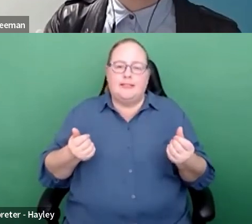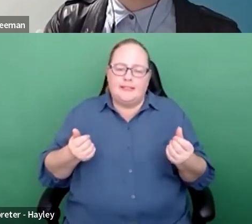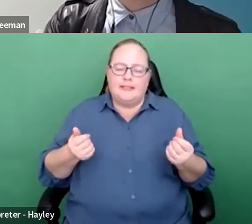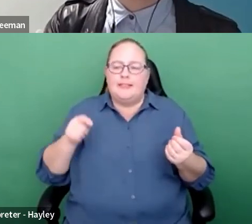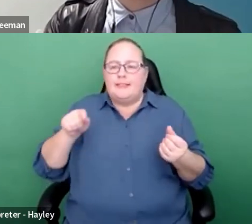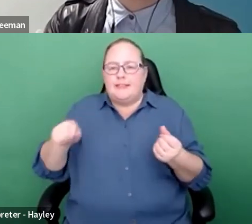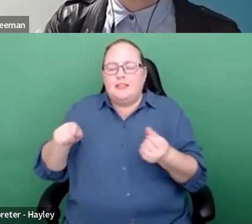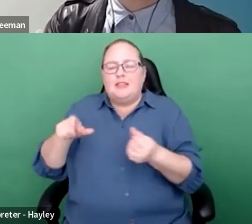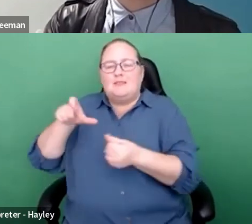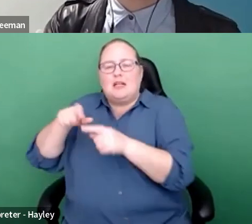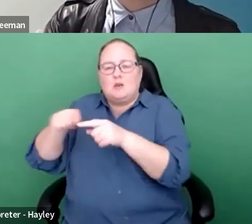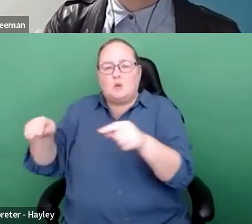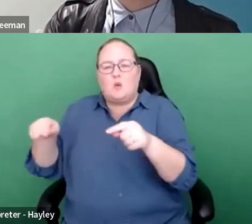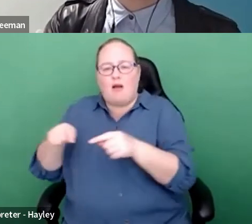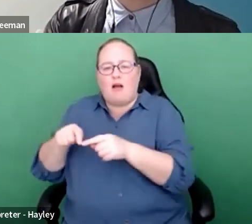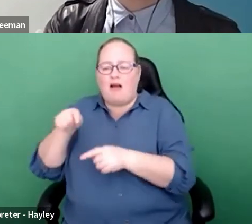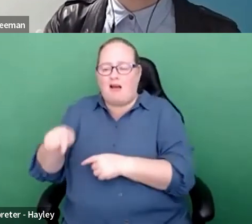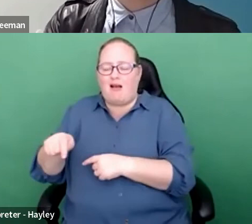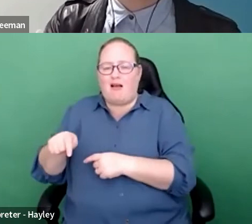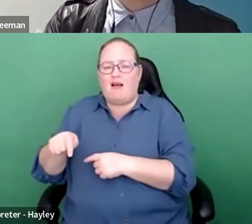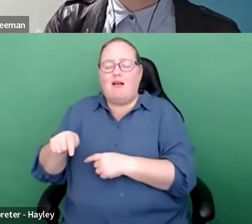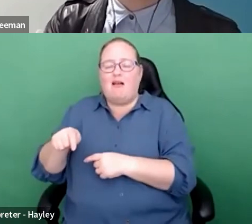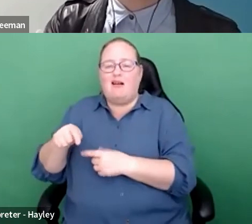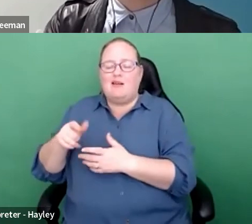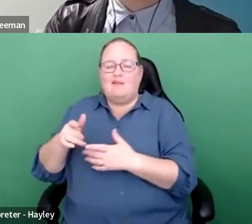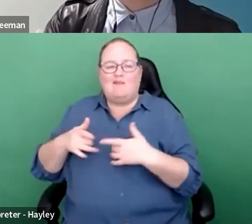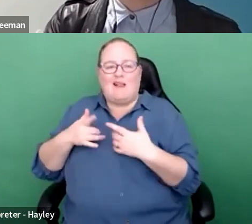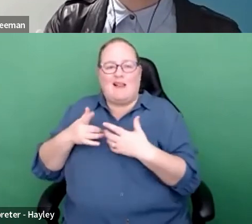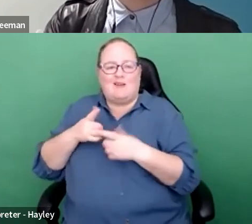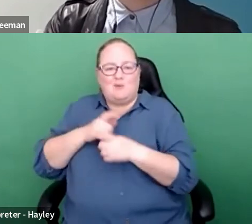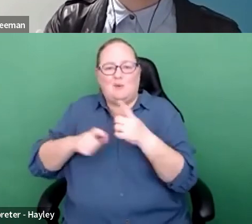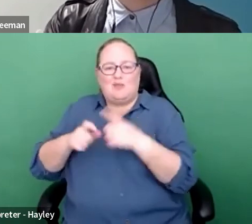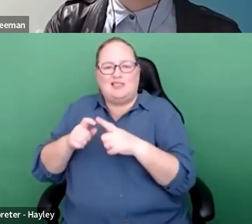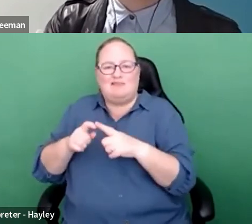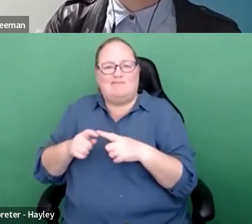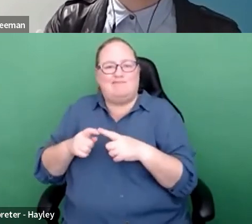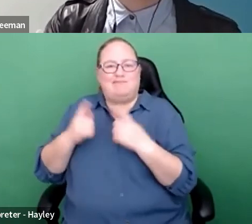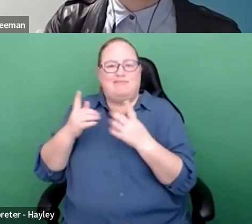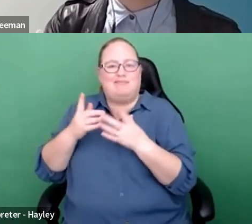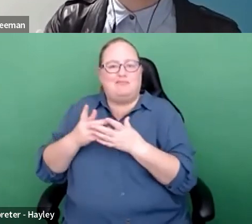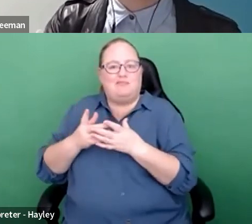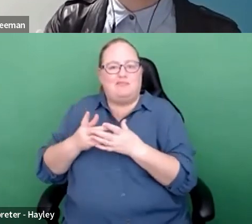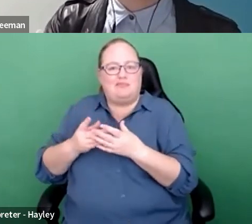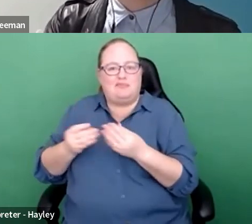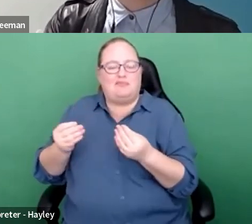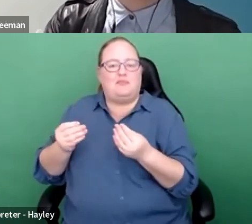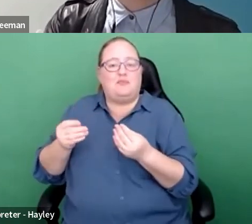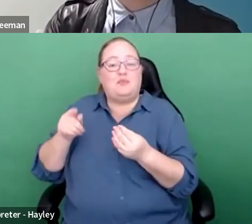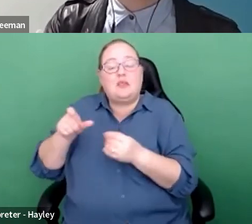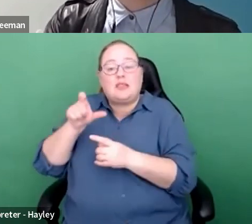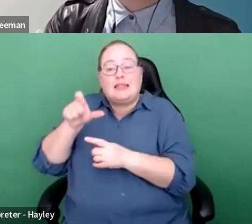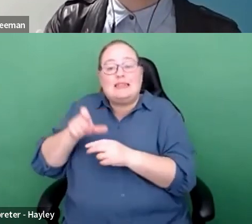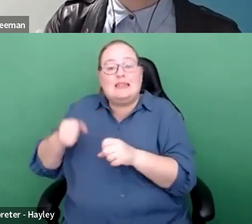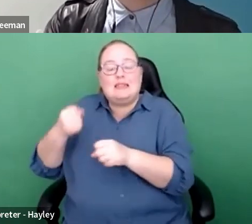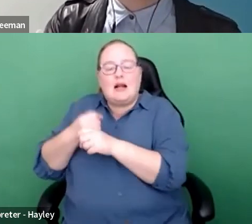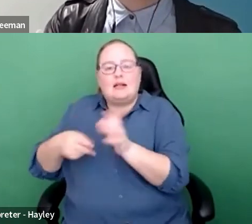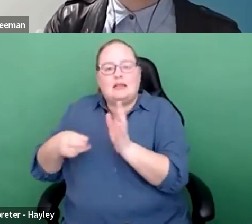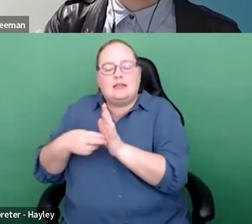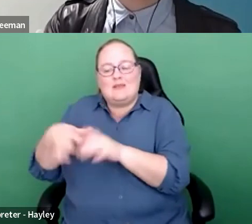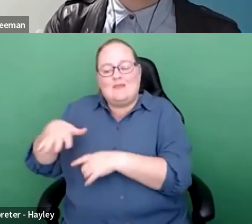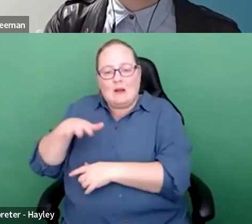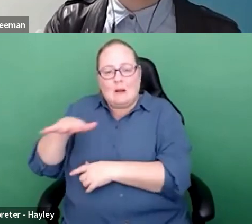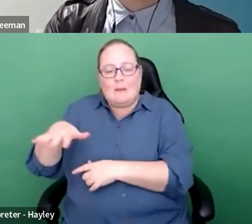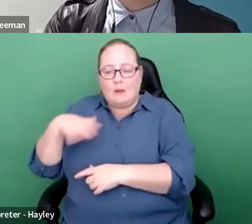Square, especially with Cadogan family talking about, how they really want to build a community, even though they were actually deriving so many profits of these empty